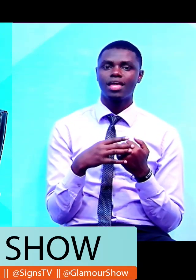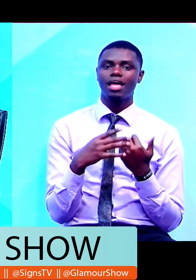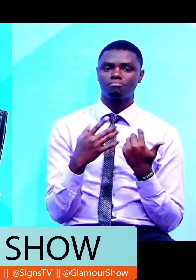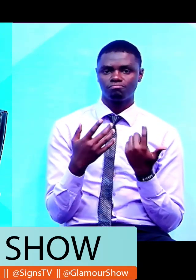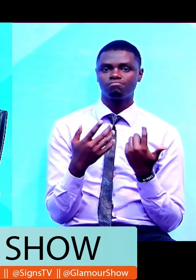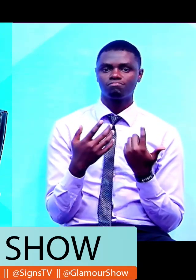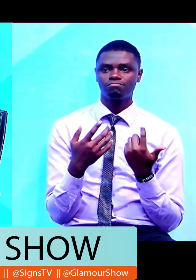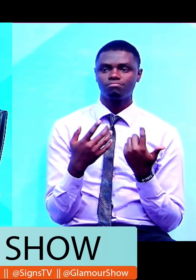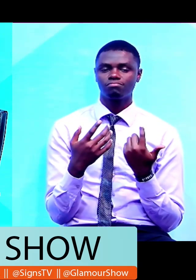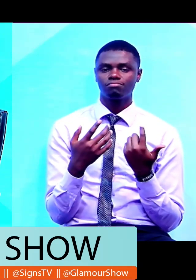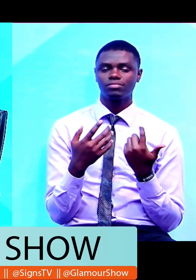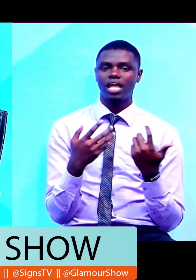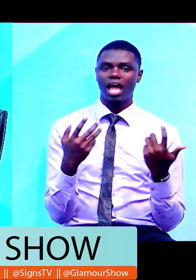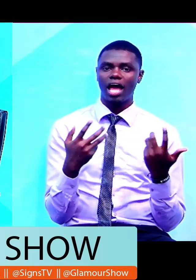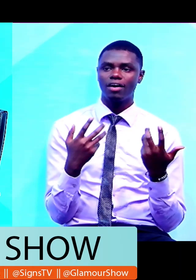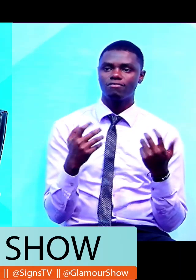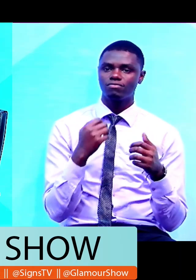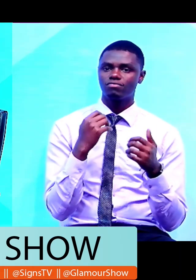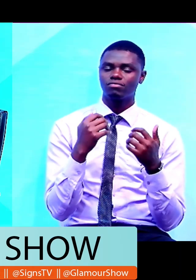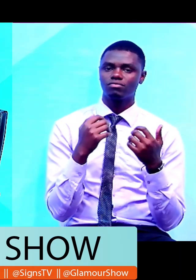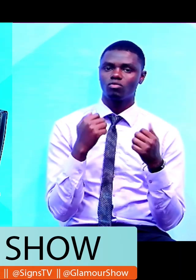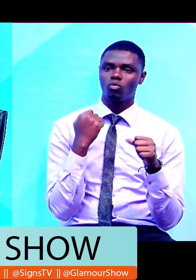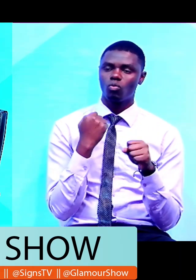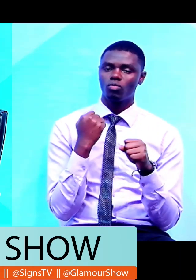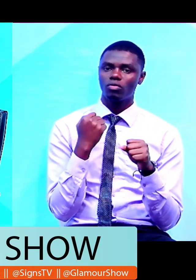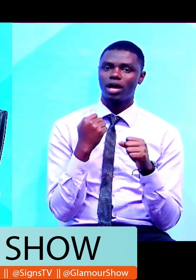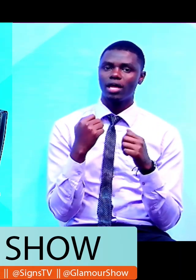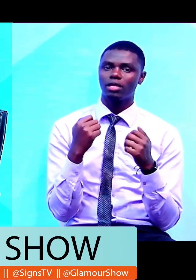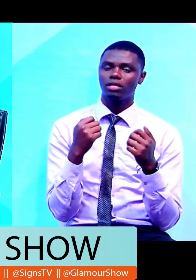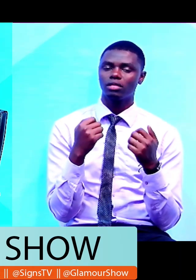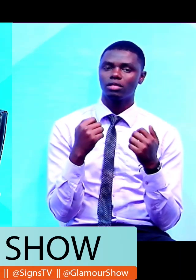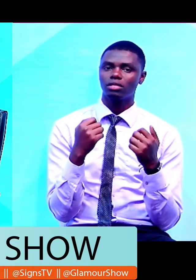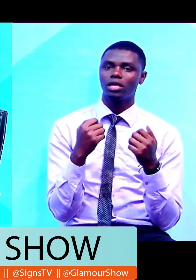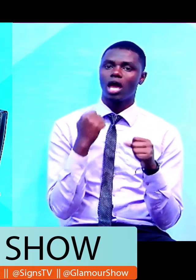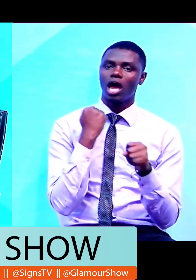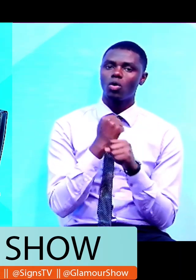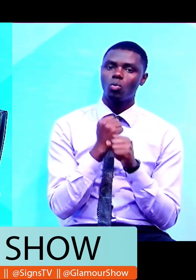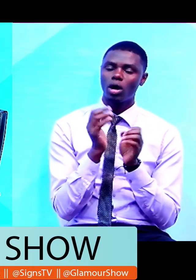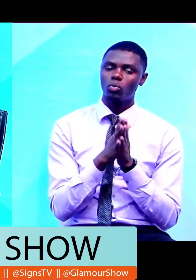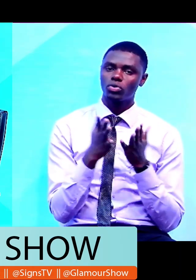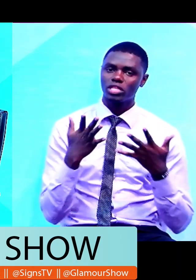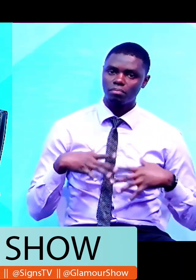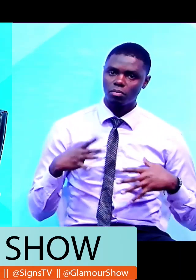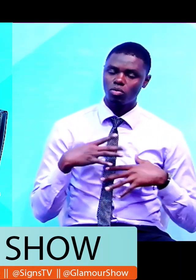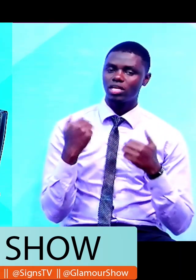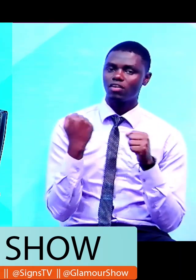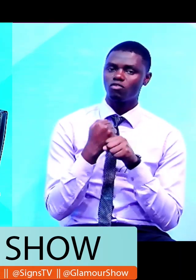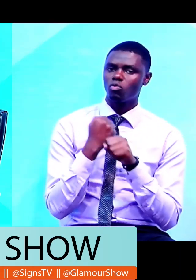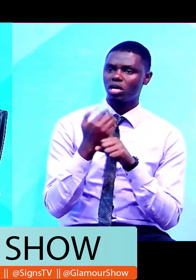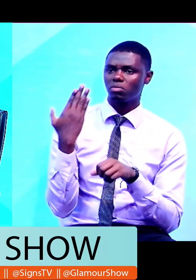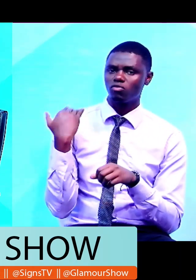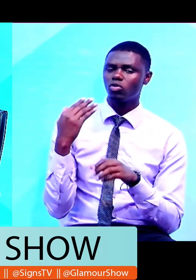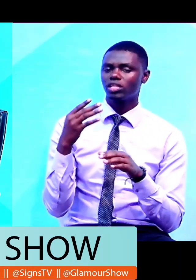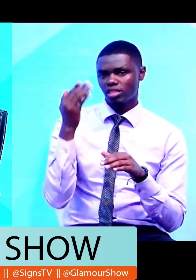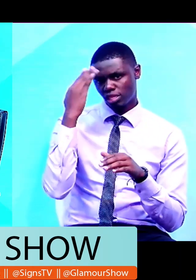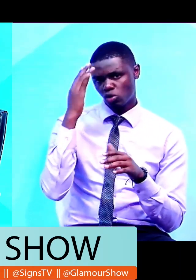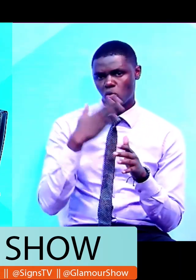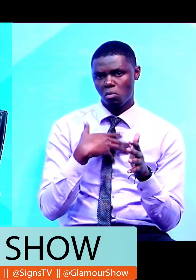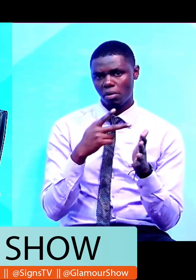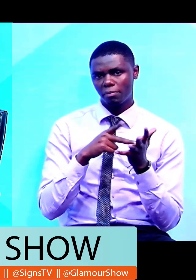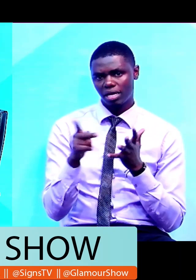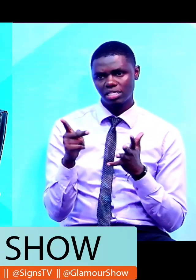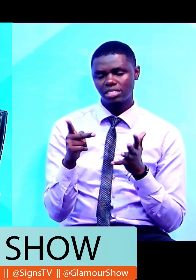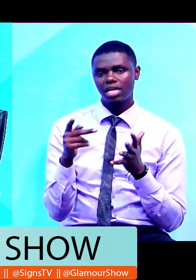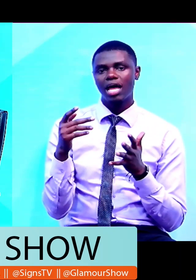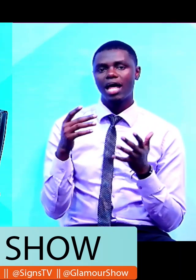go with the people I've worked with before, and they already know the prices I have, the prices I give, and they are